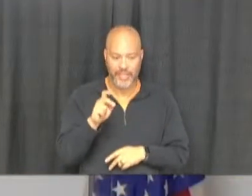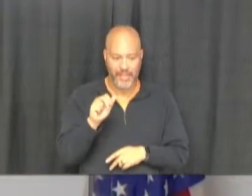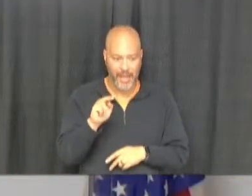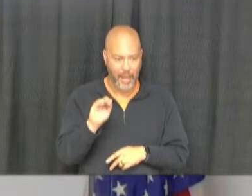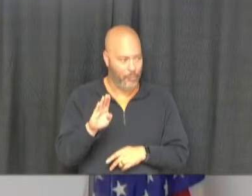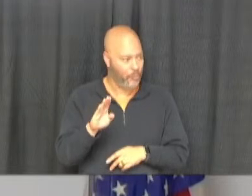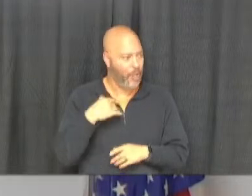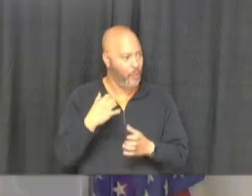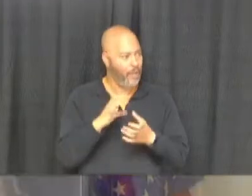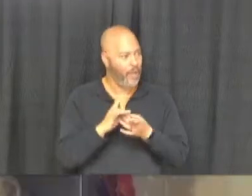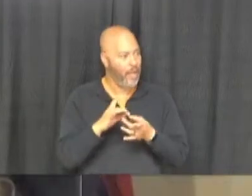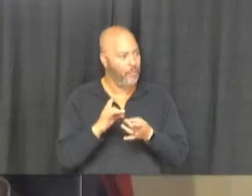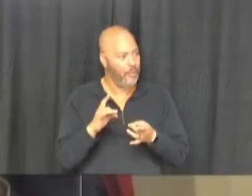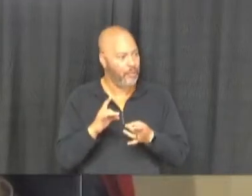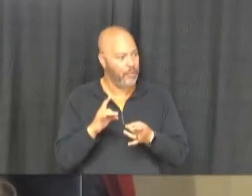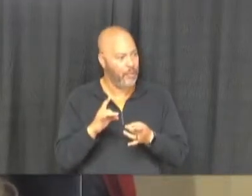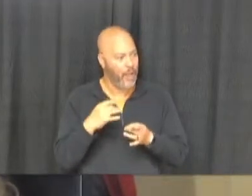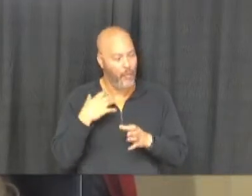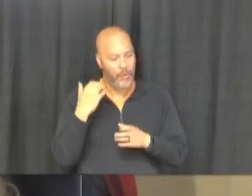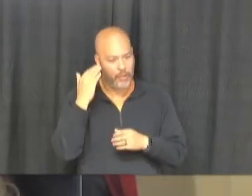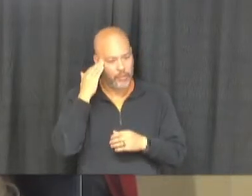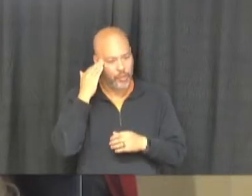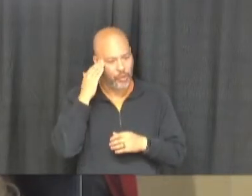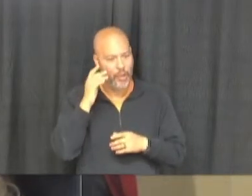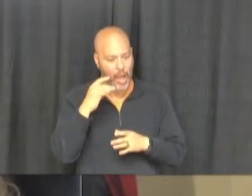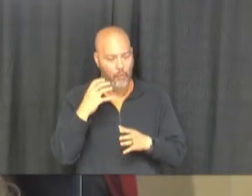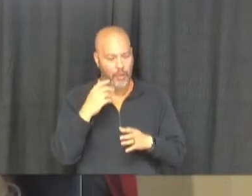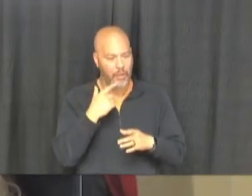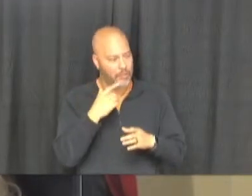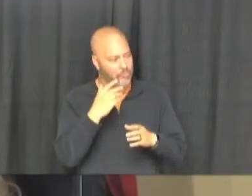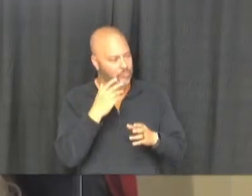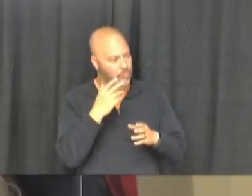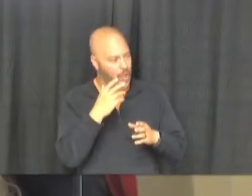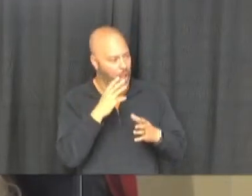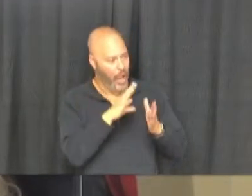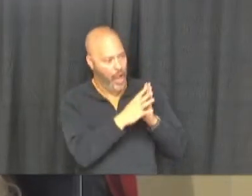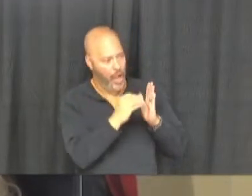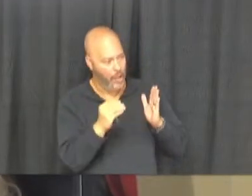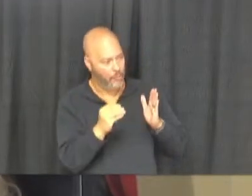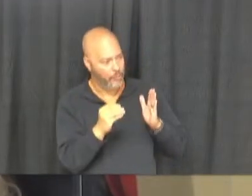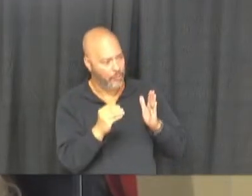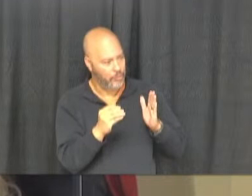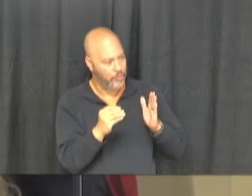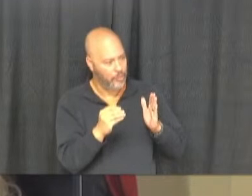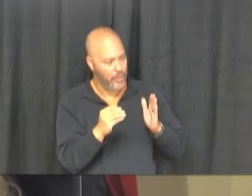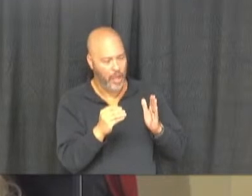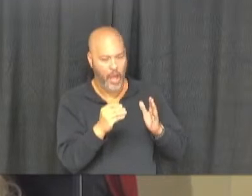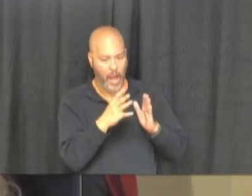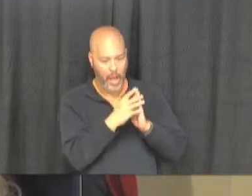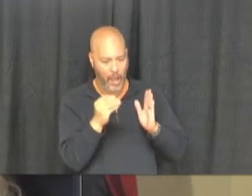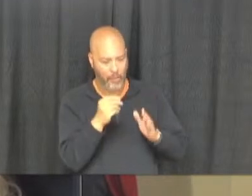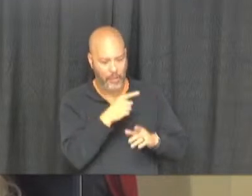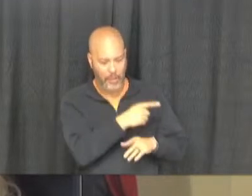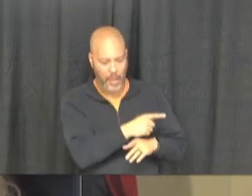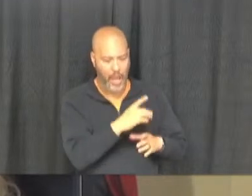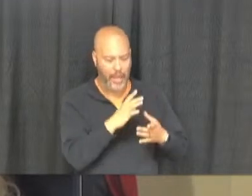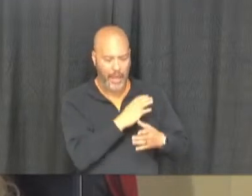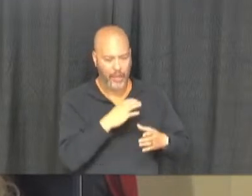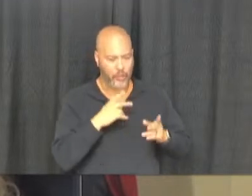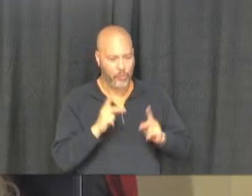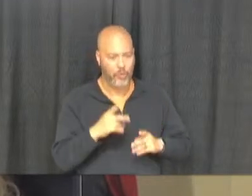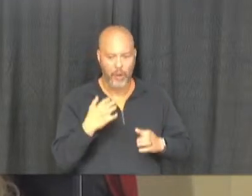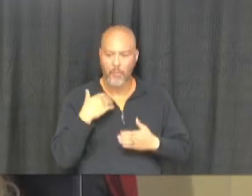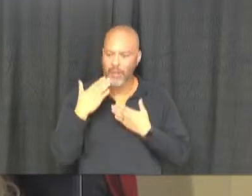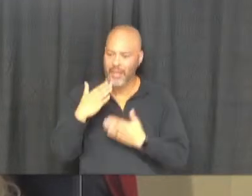to recognized. just comment, acknowledge those sentiments there by council person for Ward 10. In addition to that, though, I'd like to thank